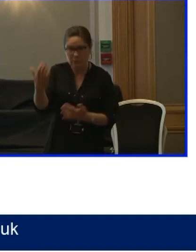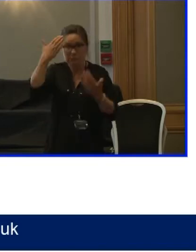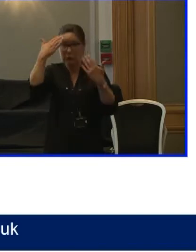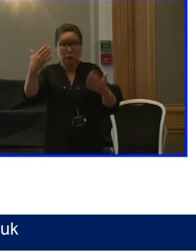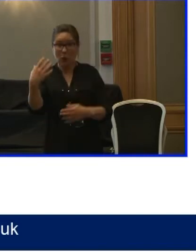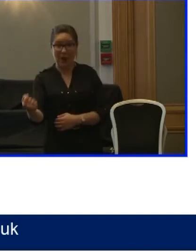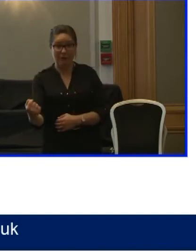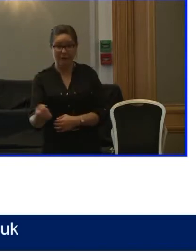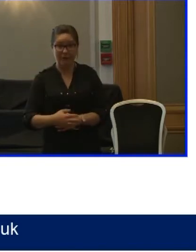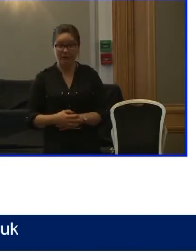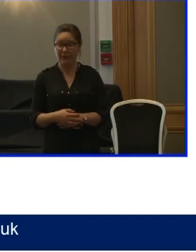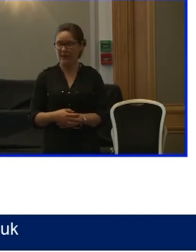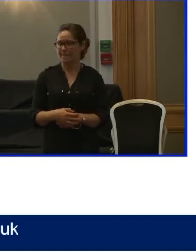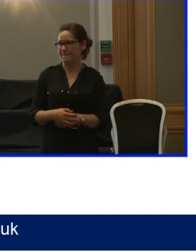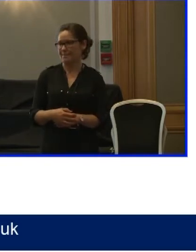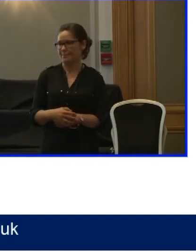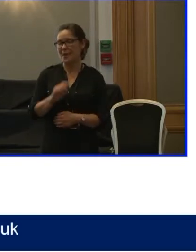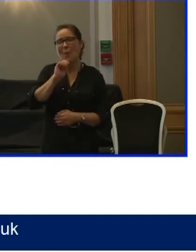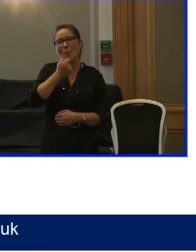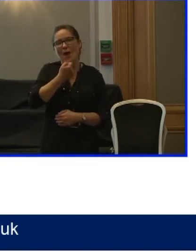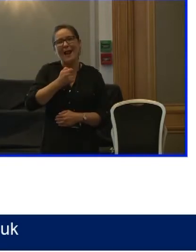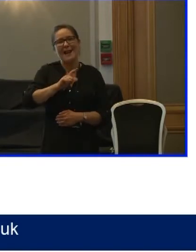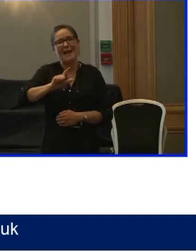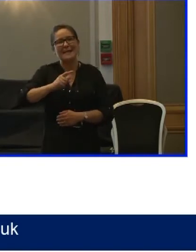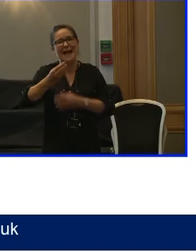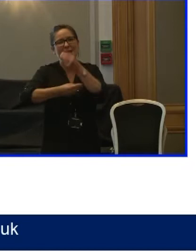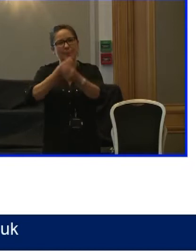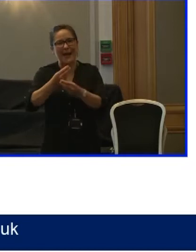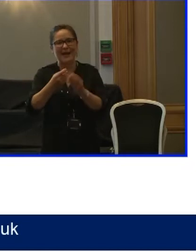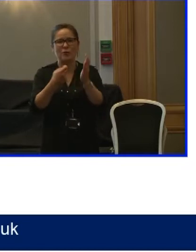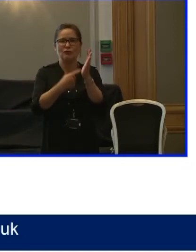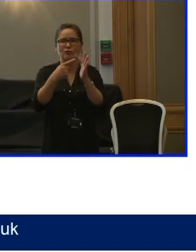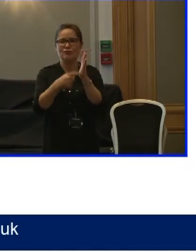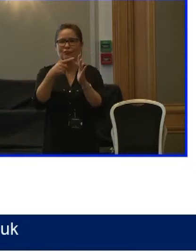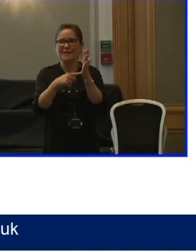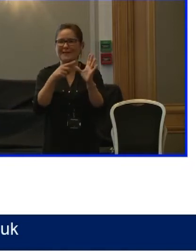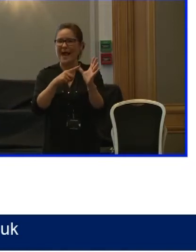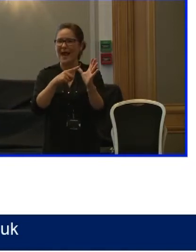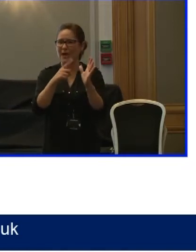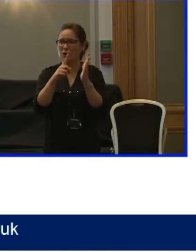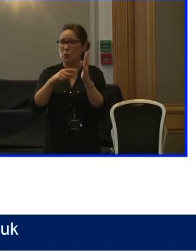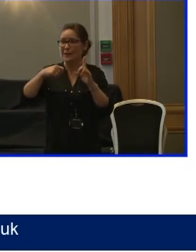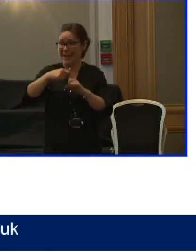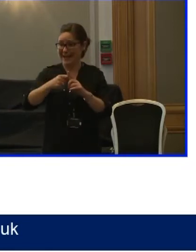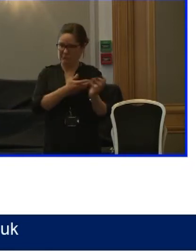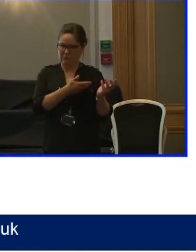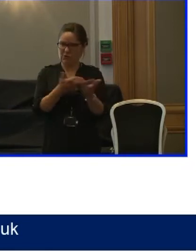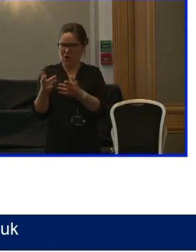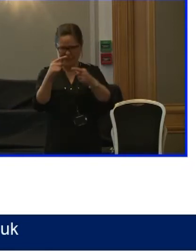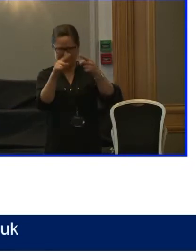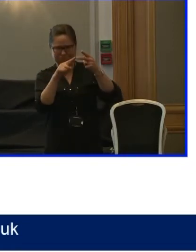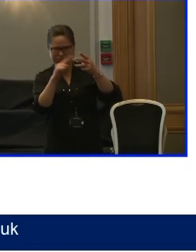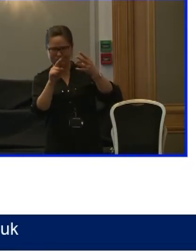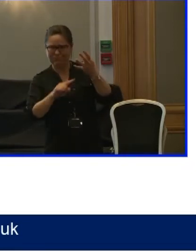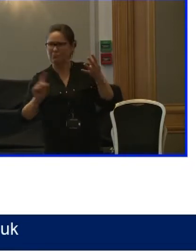then I will give you a very quick whistle-stop tour of the services that we provide that will be useful to you in supporting your clients in the best possible